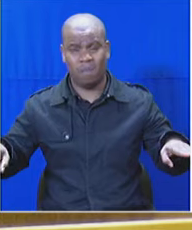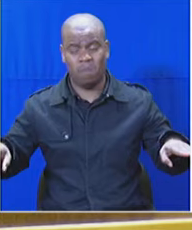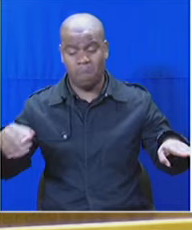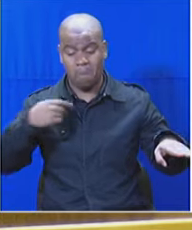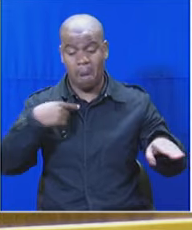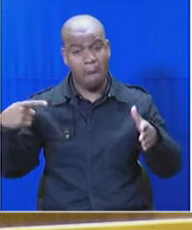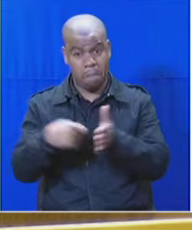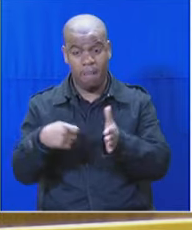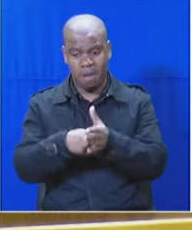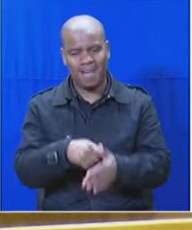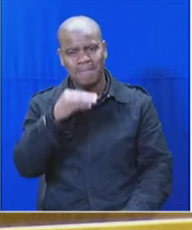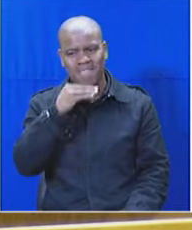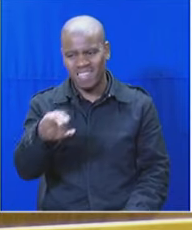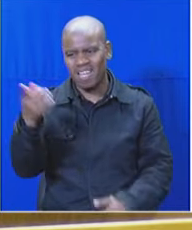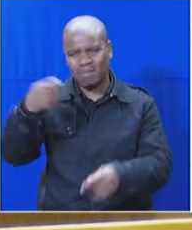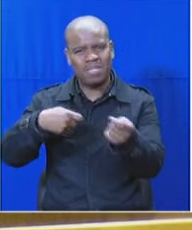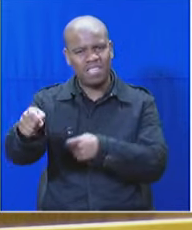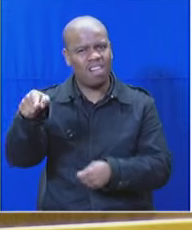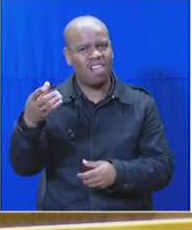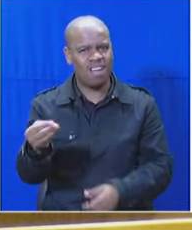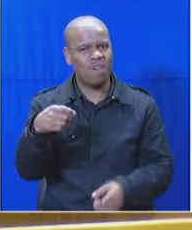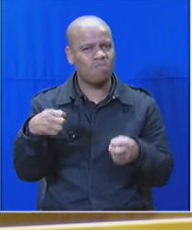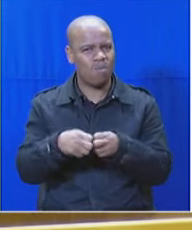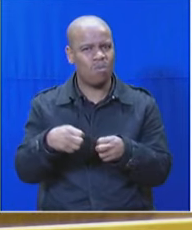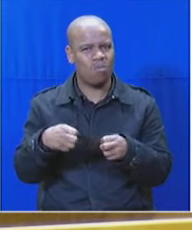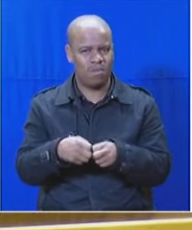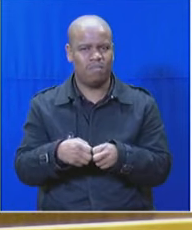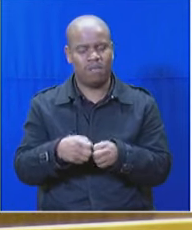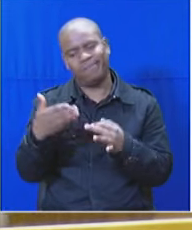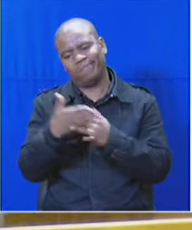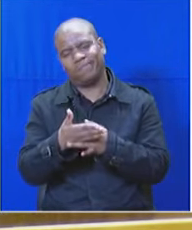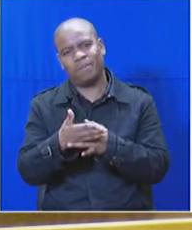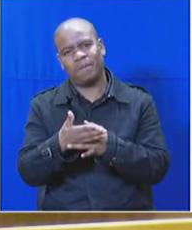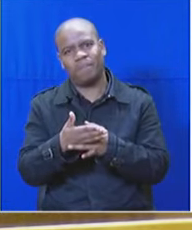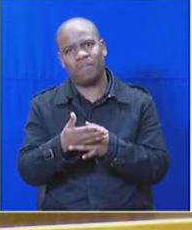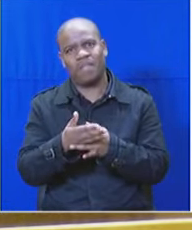yabo. The Auditor General has raised... Honorable Member, your time is up.